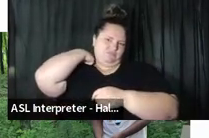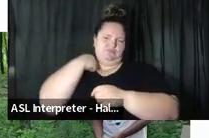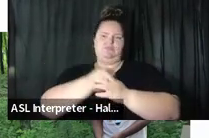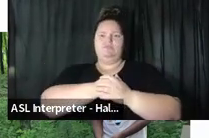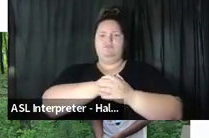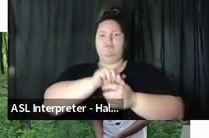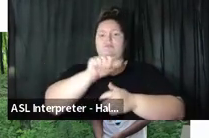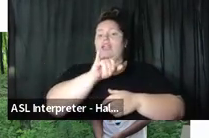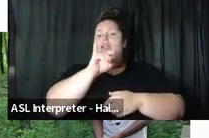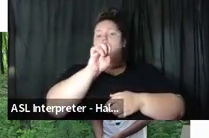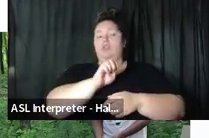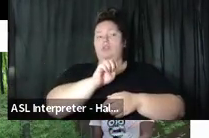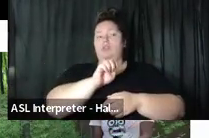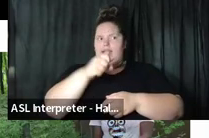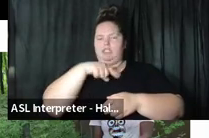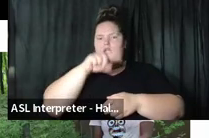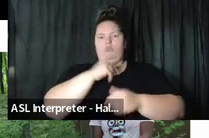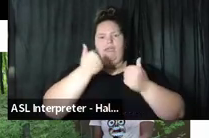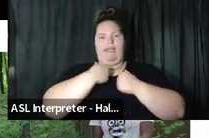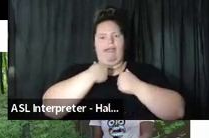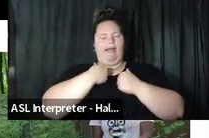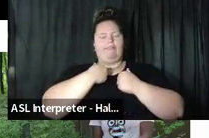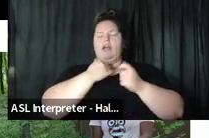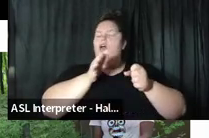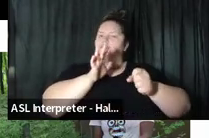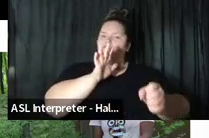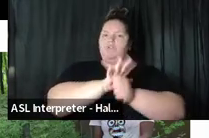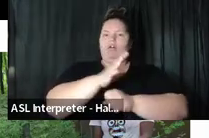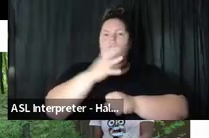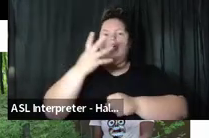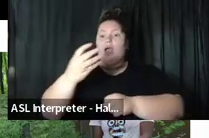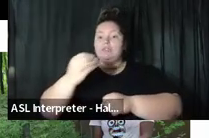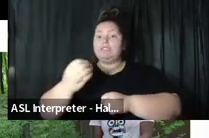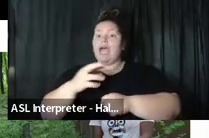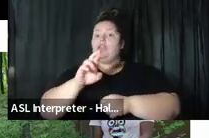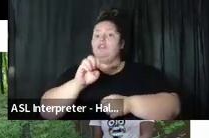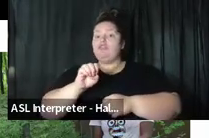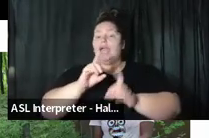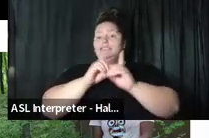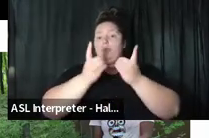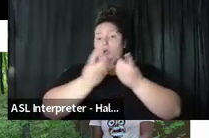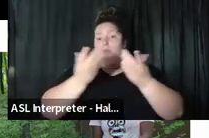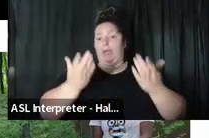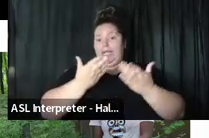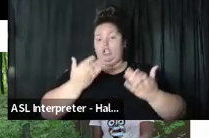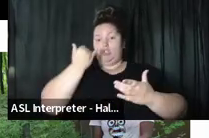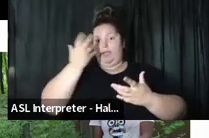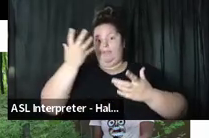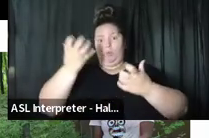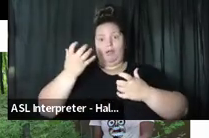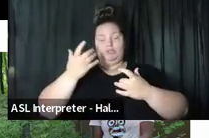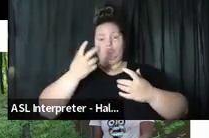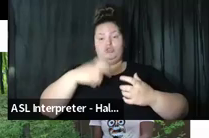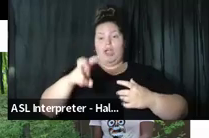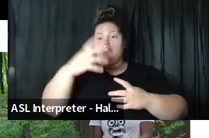Yes, and we have a whole entire outdoor recreation department. So if there's anything that you want to do to travel outdoors, be sure to reach out